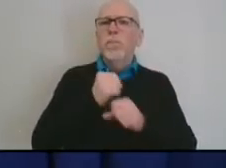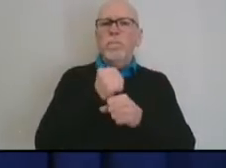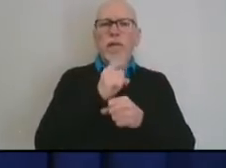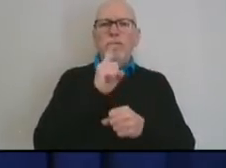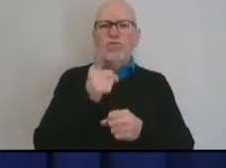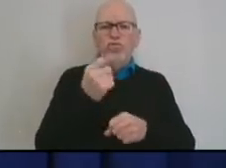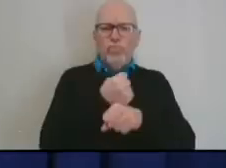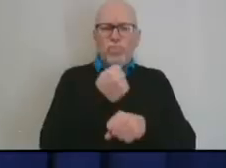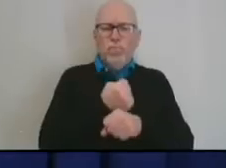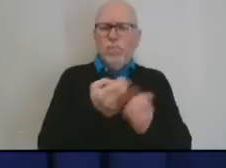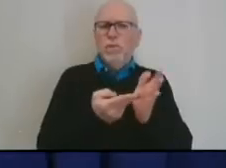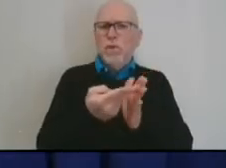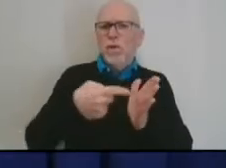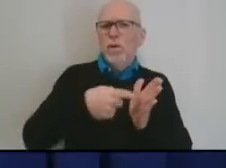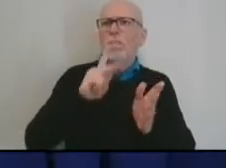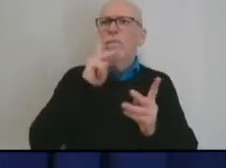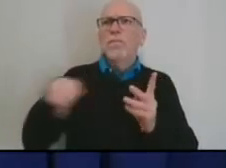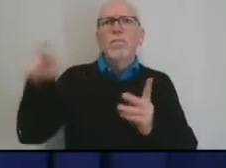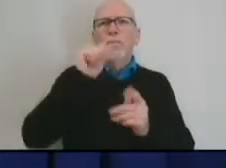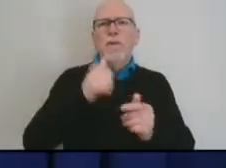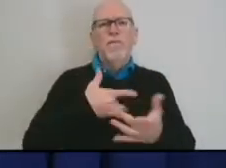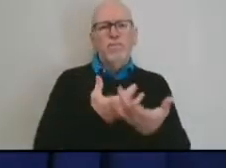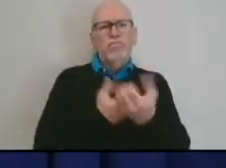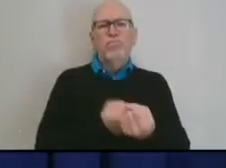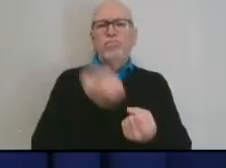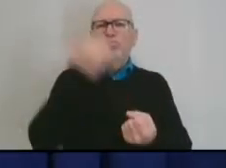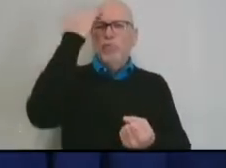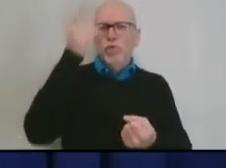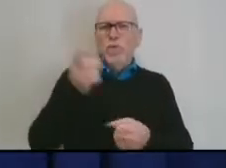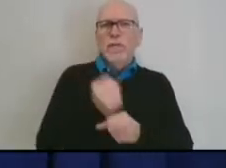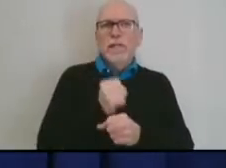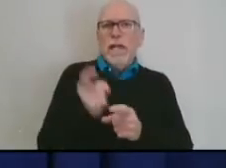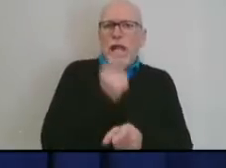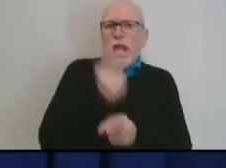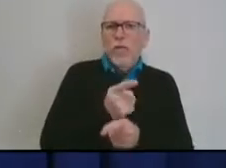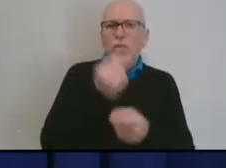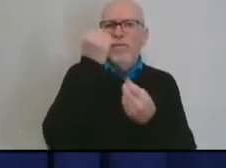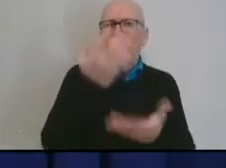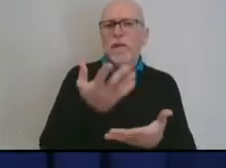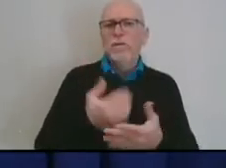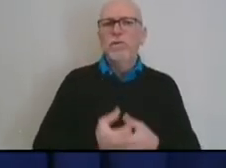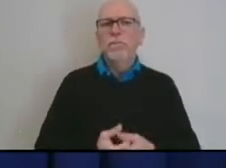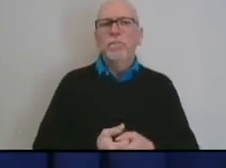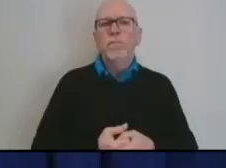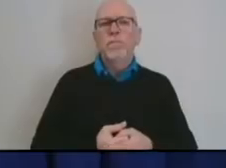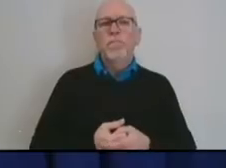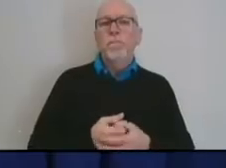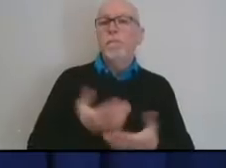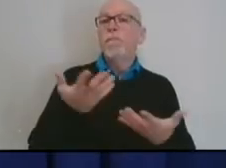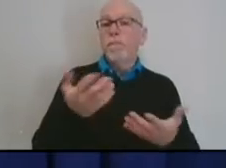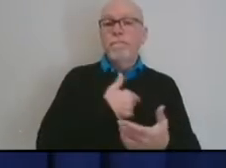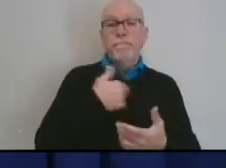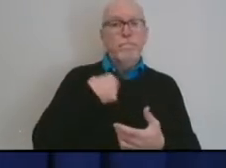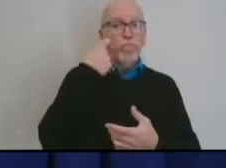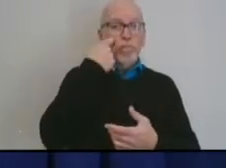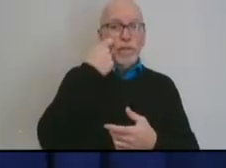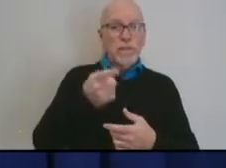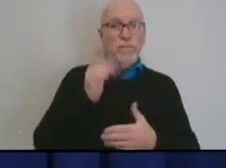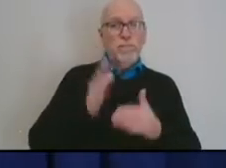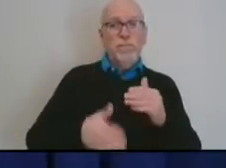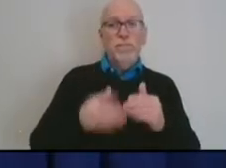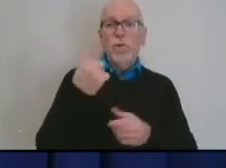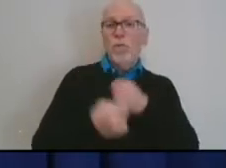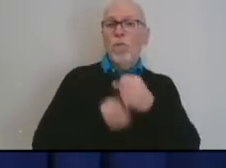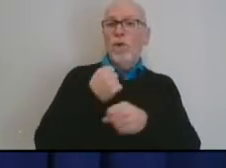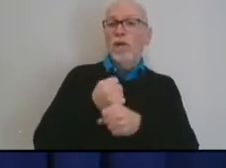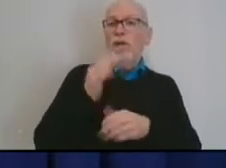so that Hoosiers can rest assured that they are getting the accurate information. To that end, we recently completed a year-end